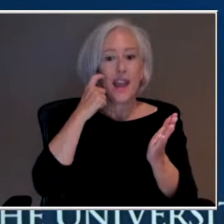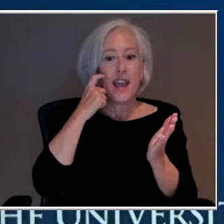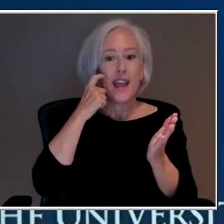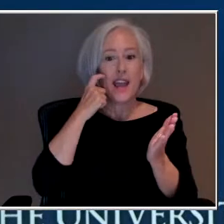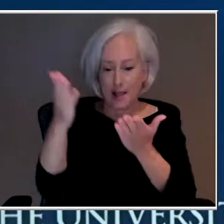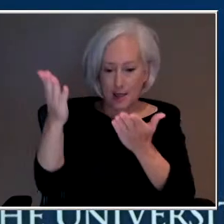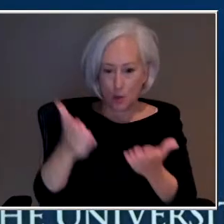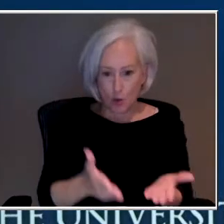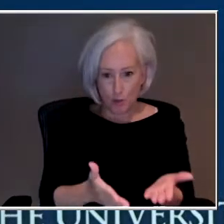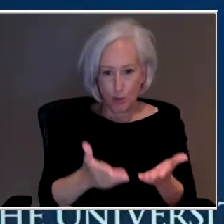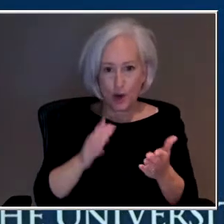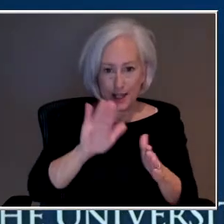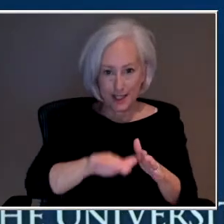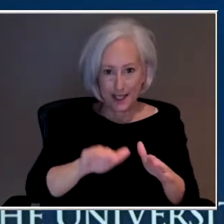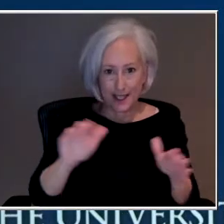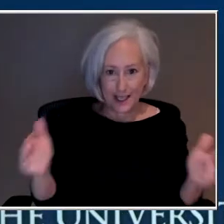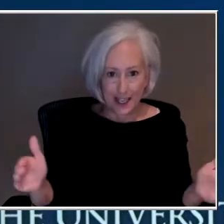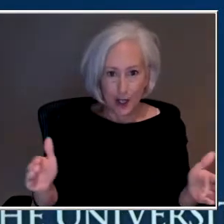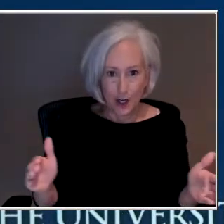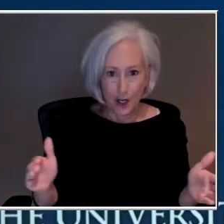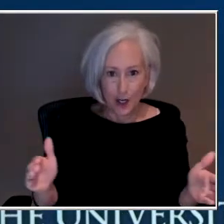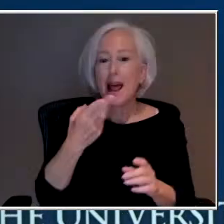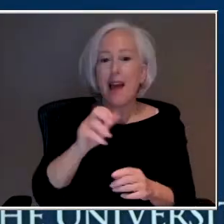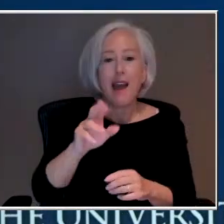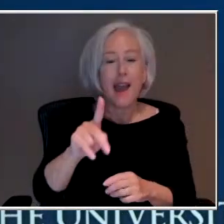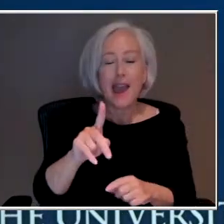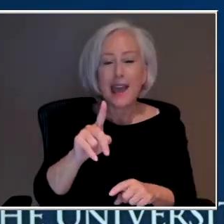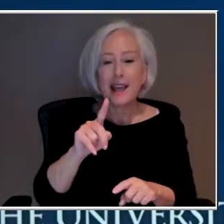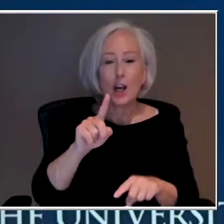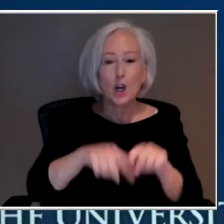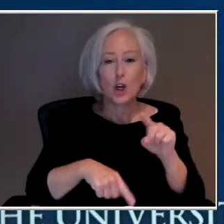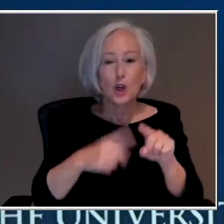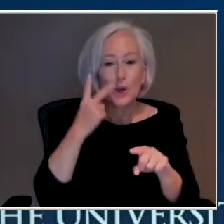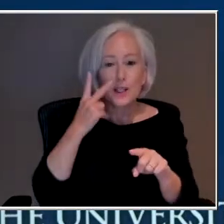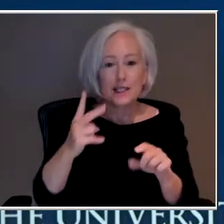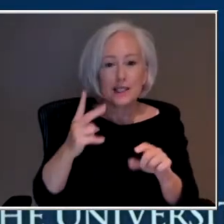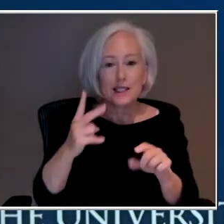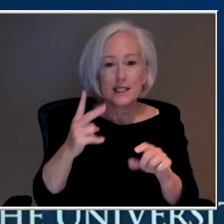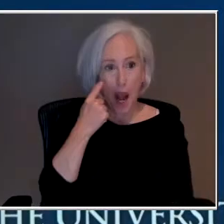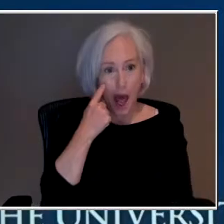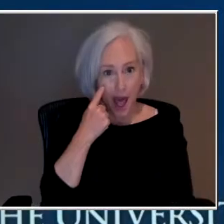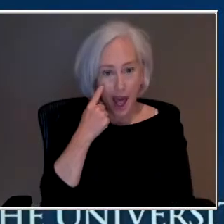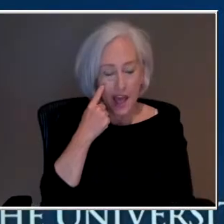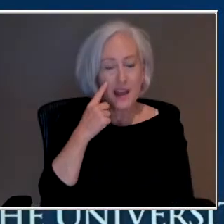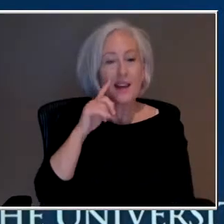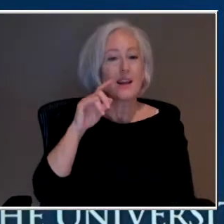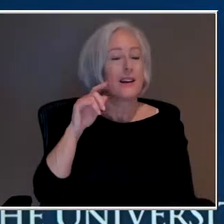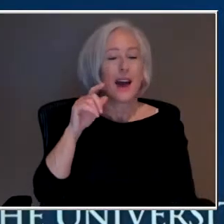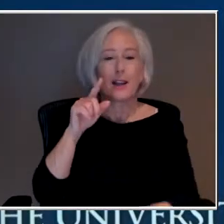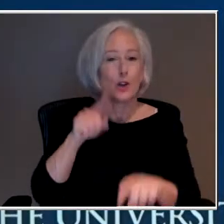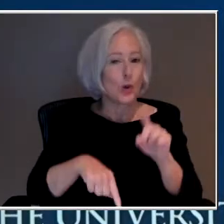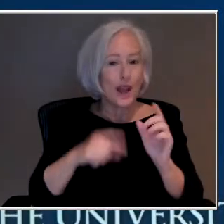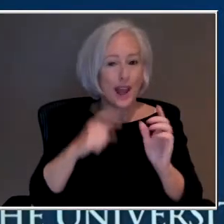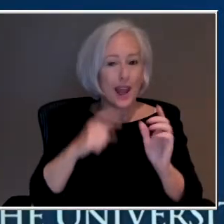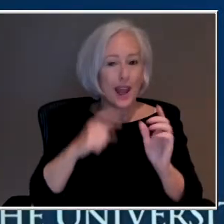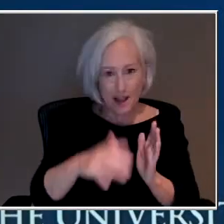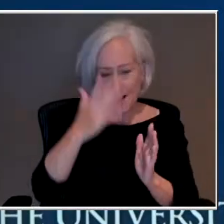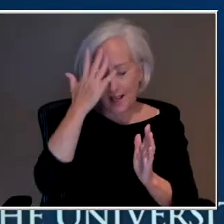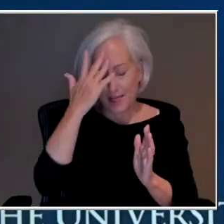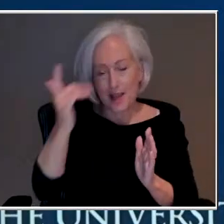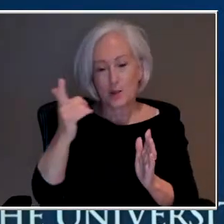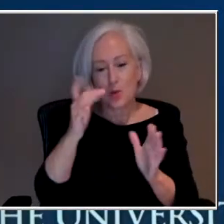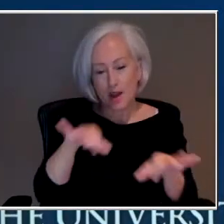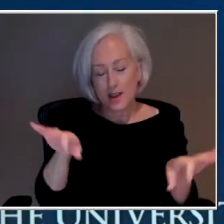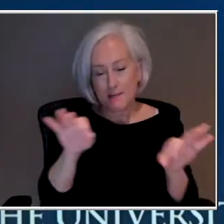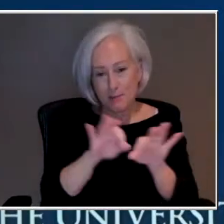for that parent to detect it. And so that's why it's really, really important for those kids to have those eye screenings and those vision screenings with a pediatrician, and then